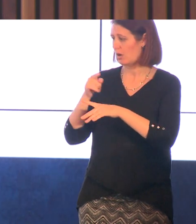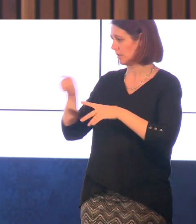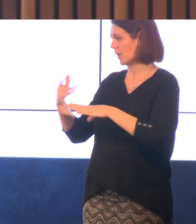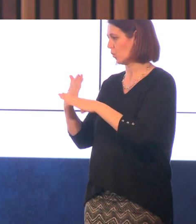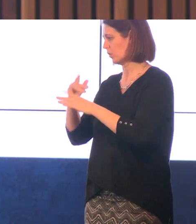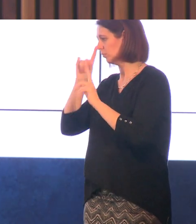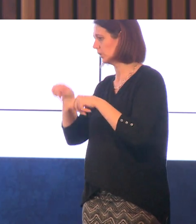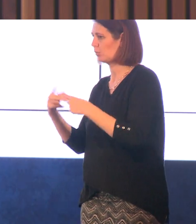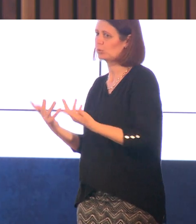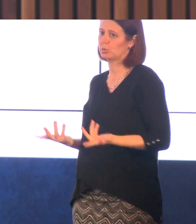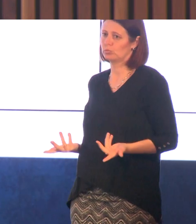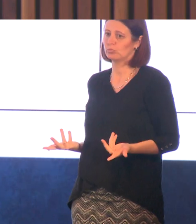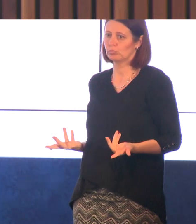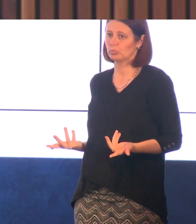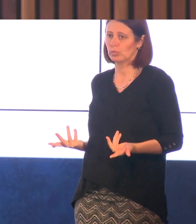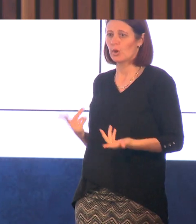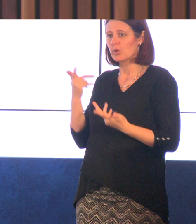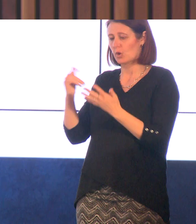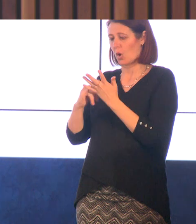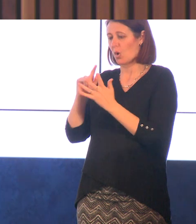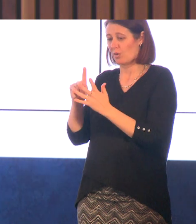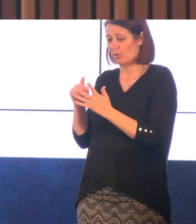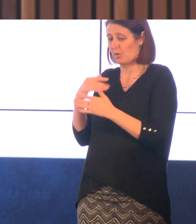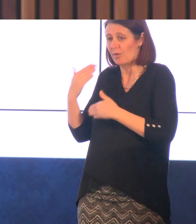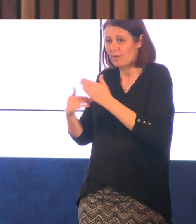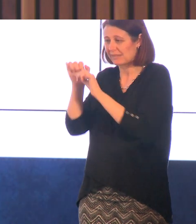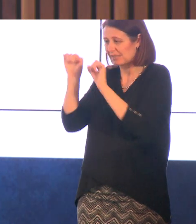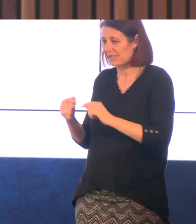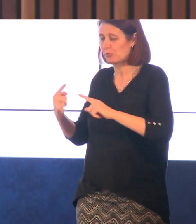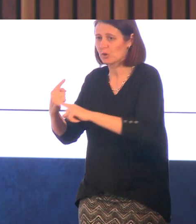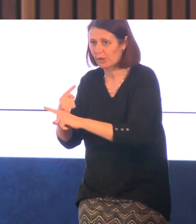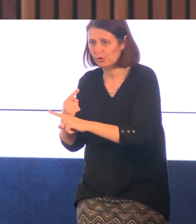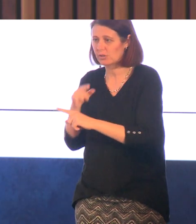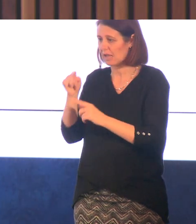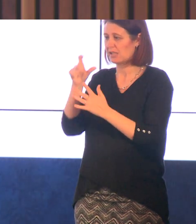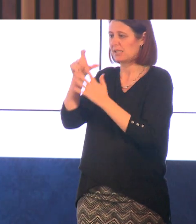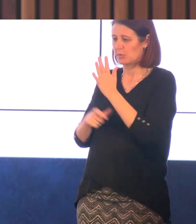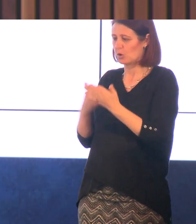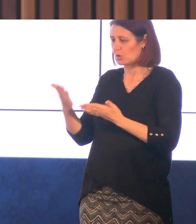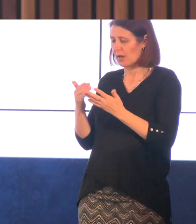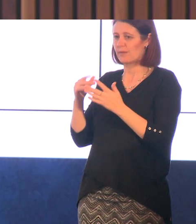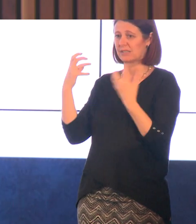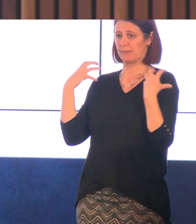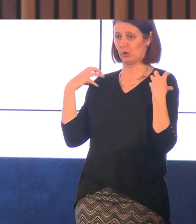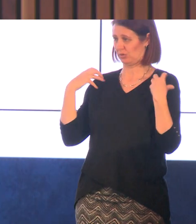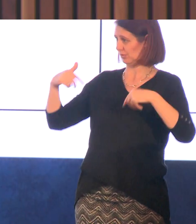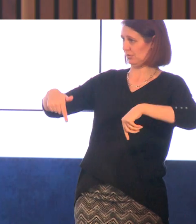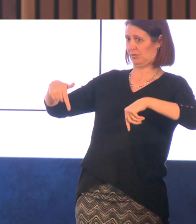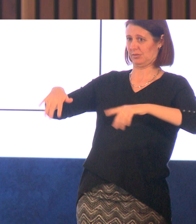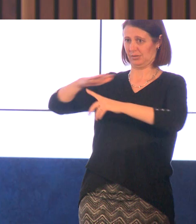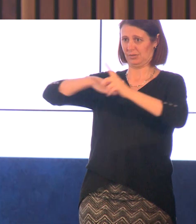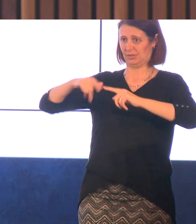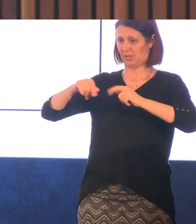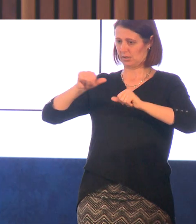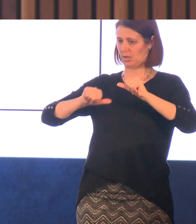be impossible. So as the system changes and as, for example, the Disability Services Commission here in Victoria